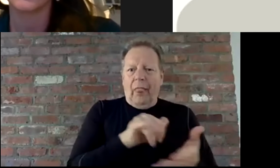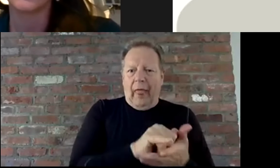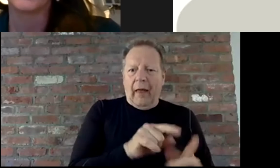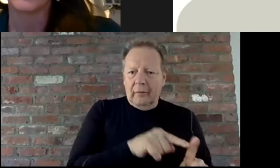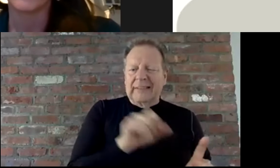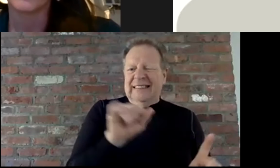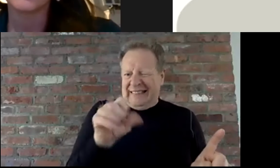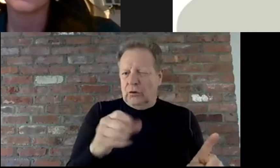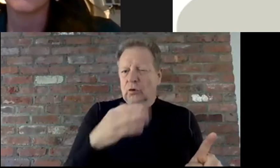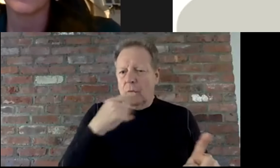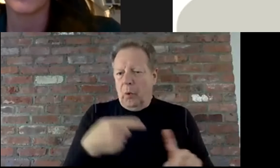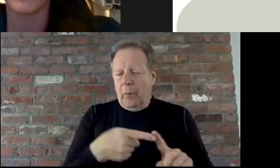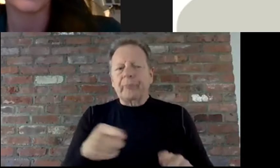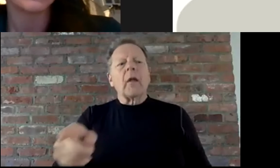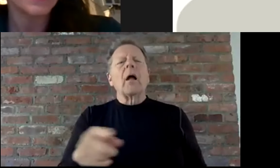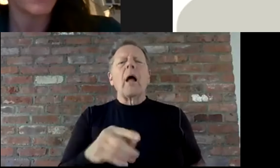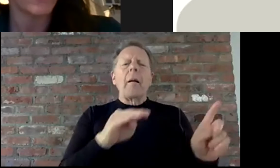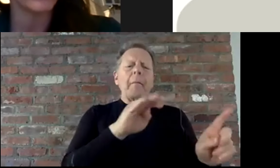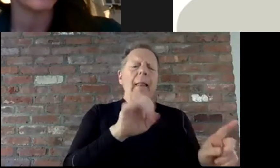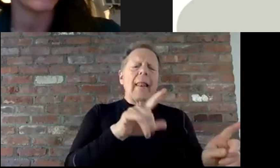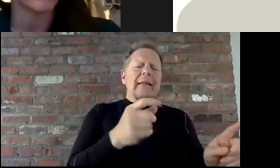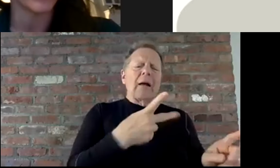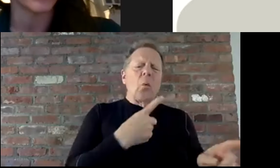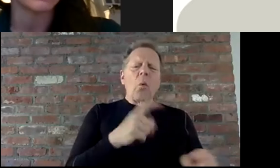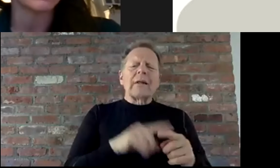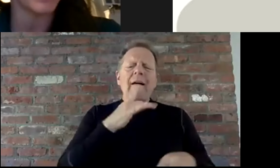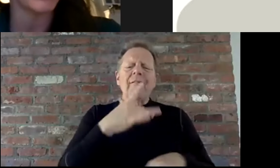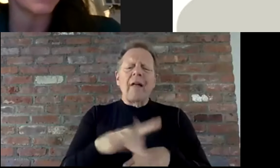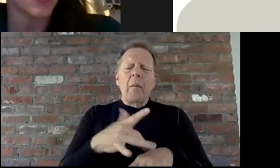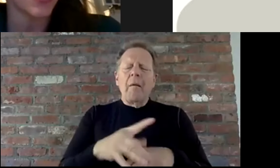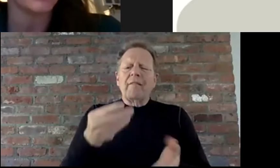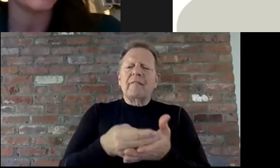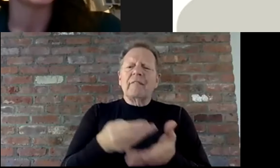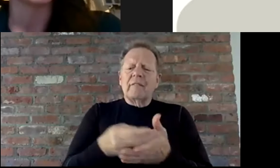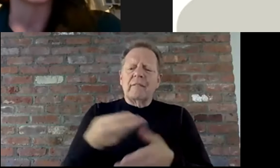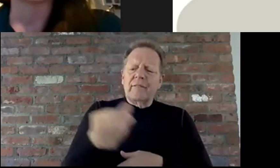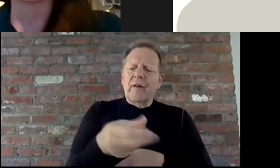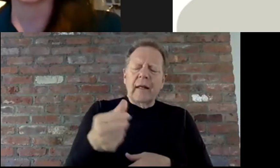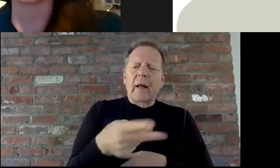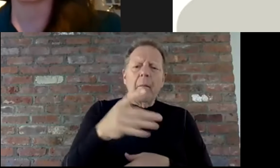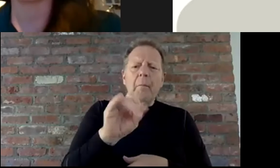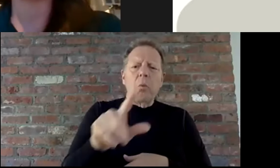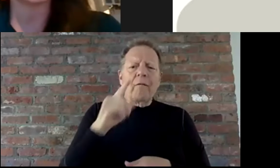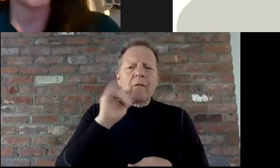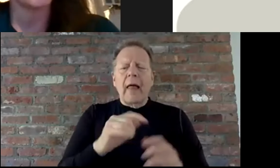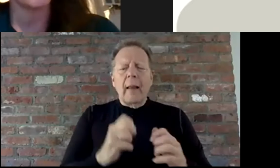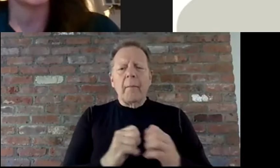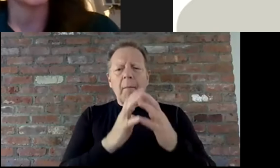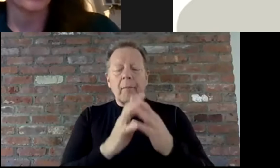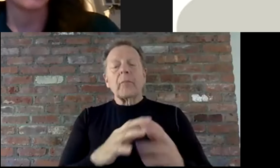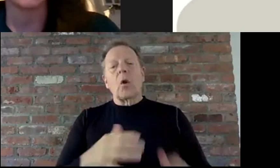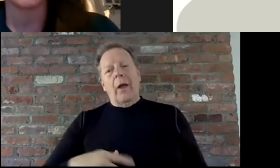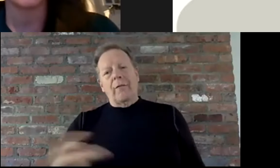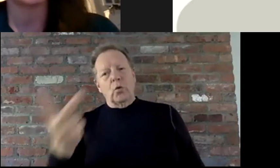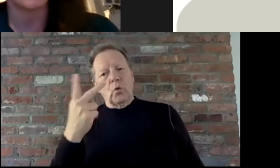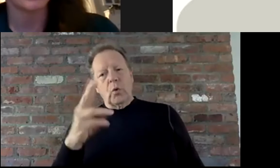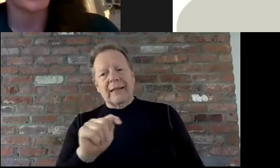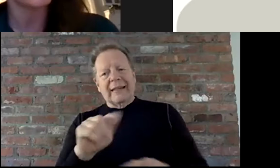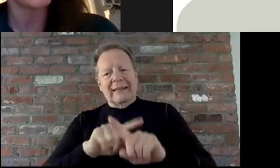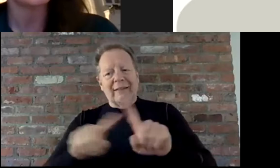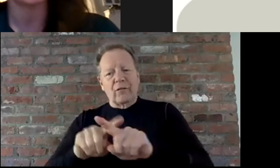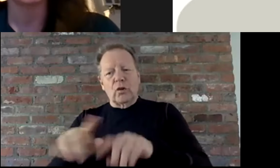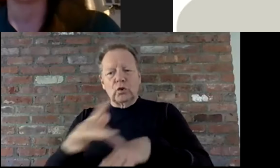asked, what is the available funding pool for implementation? So there's two different ways to